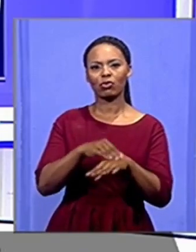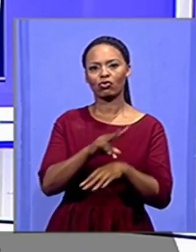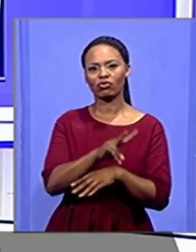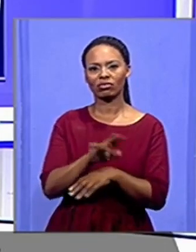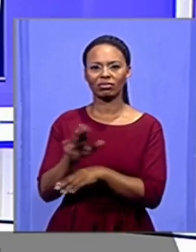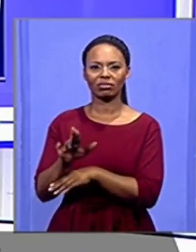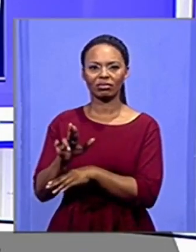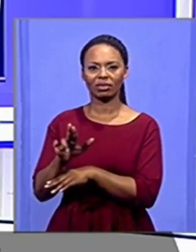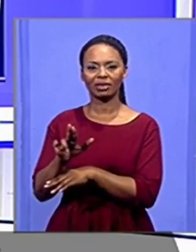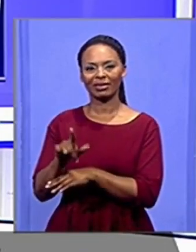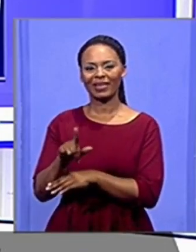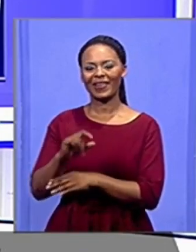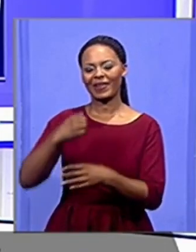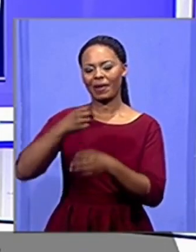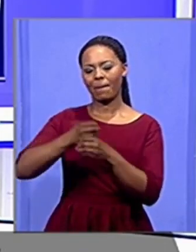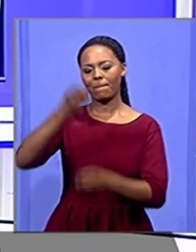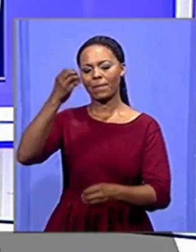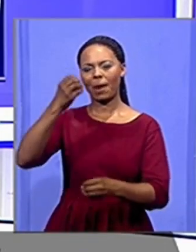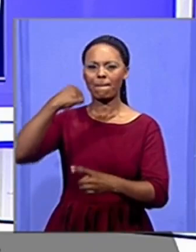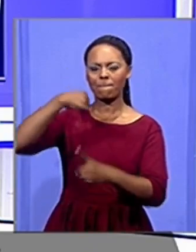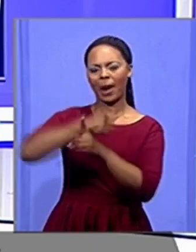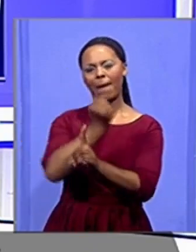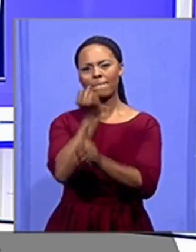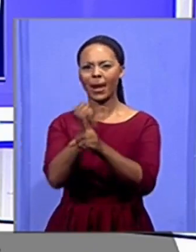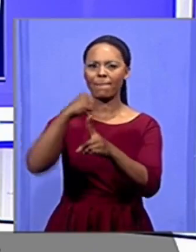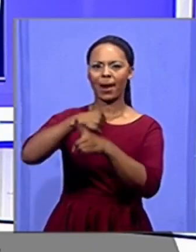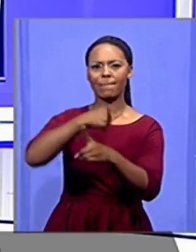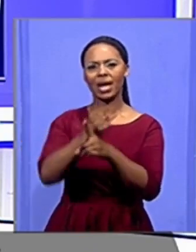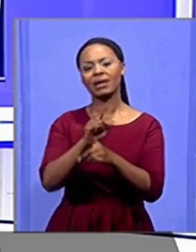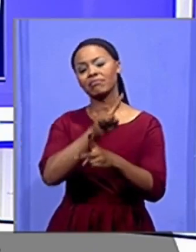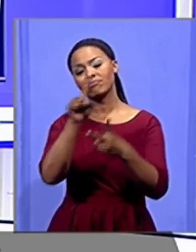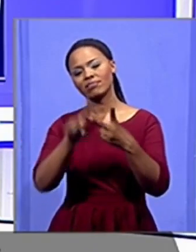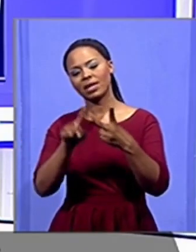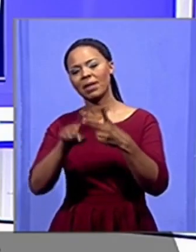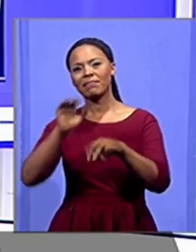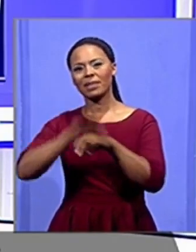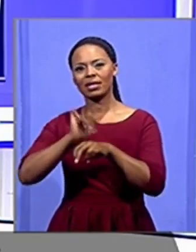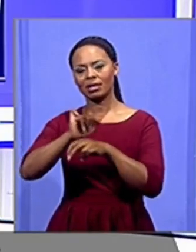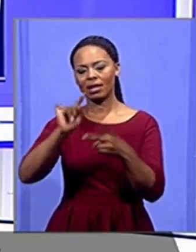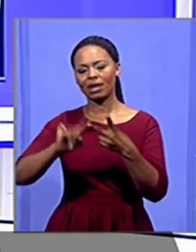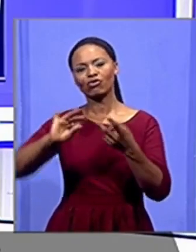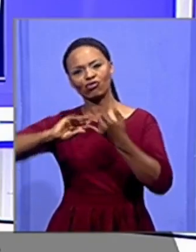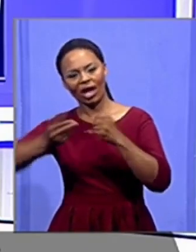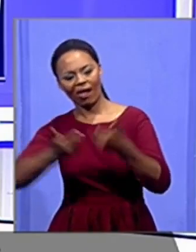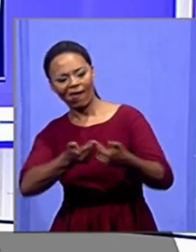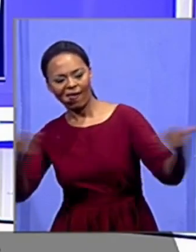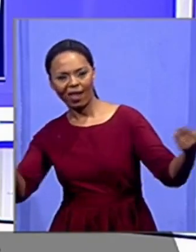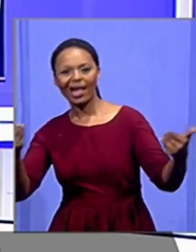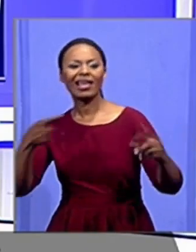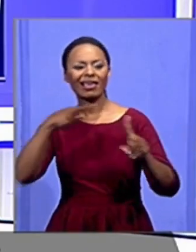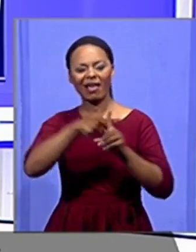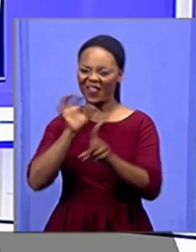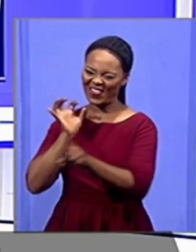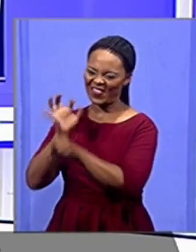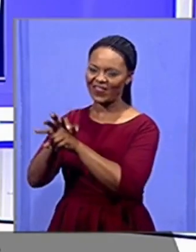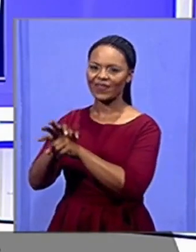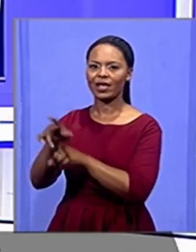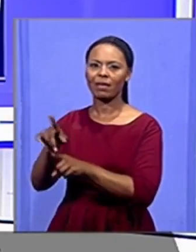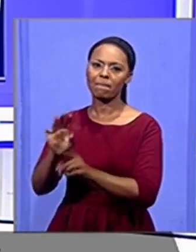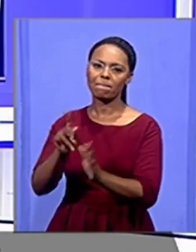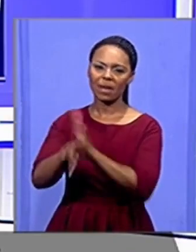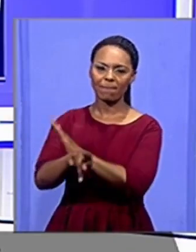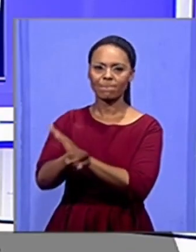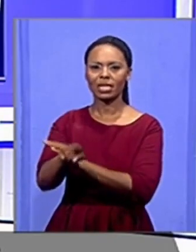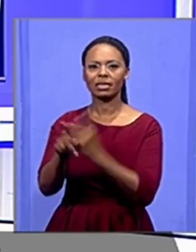ka lebotlelo gomme a gobatša mogwera wa gagwe yo a bego a leka go ba aroganya ba lapa la bomohubanya ka